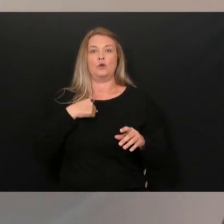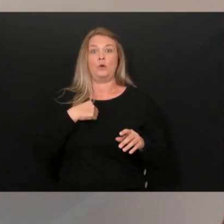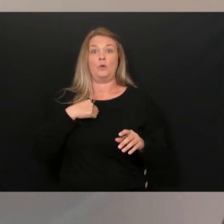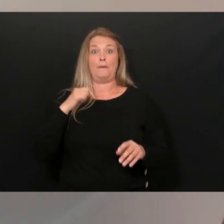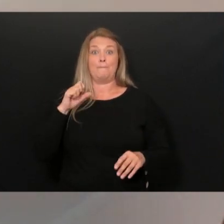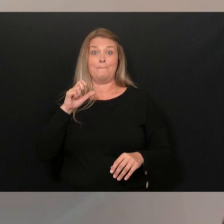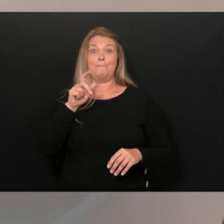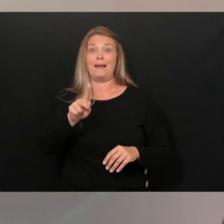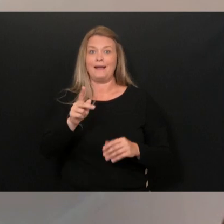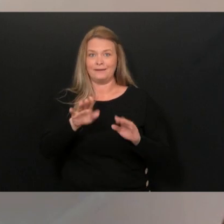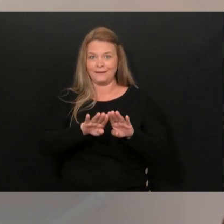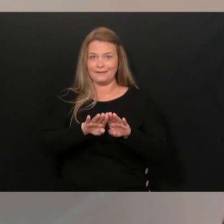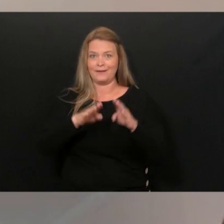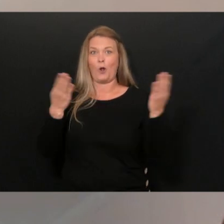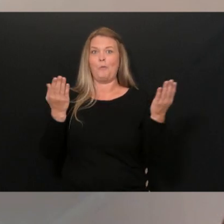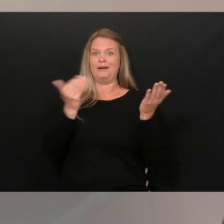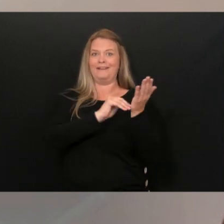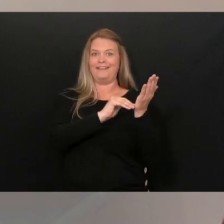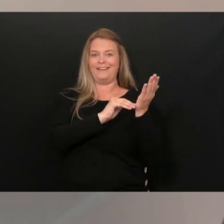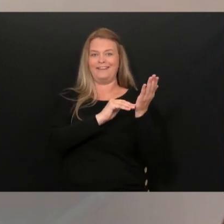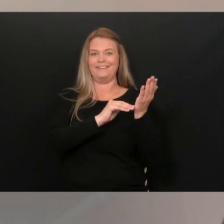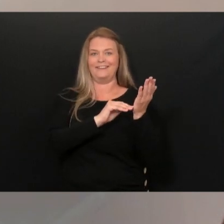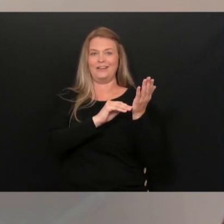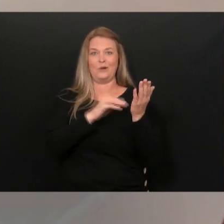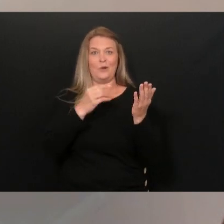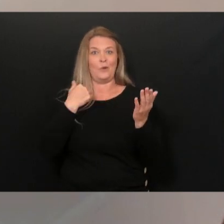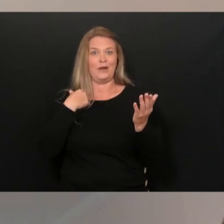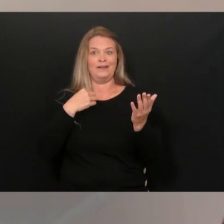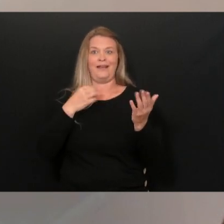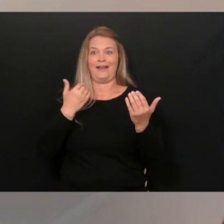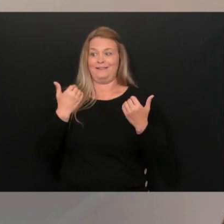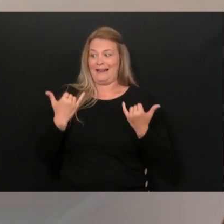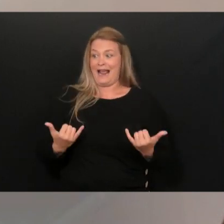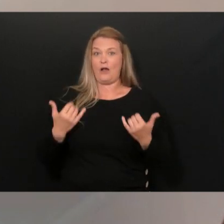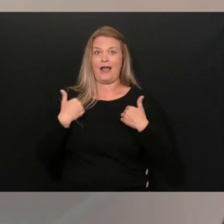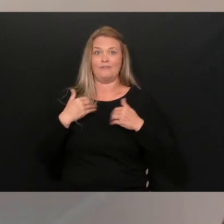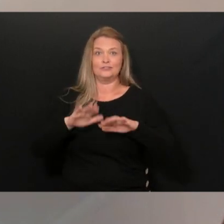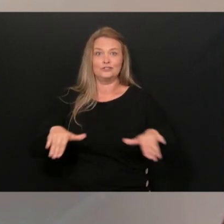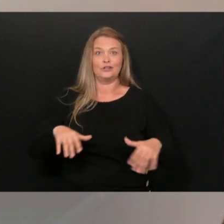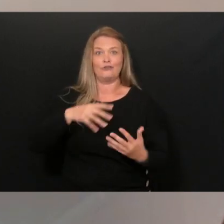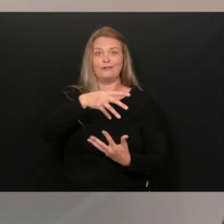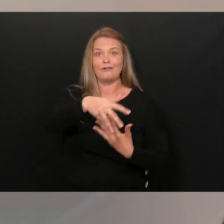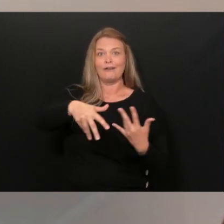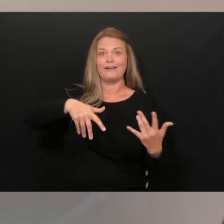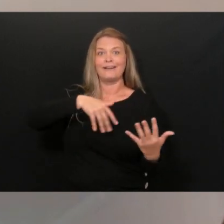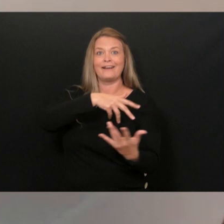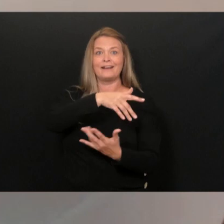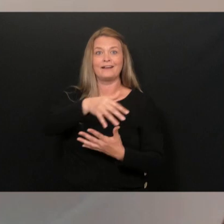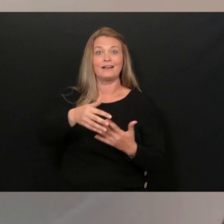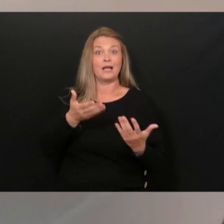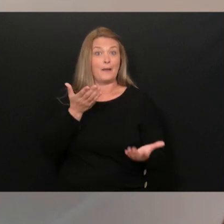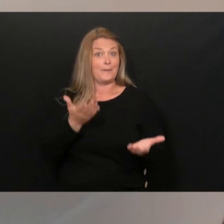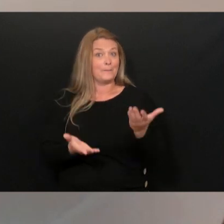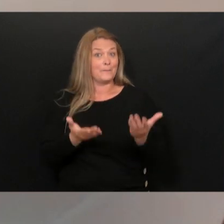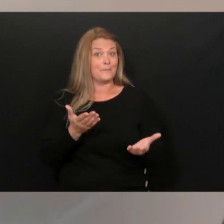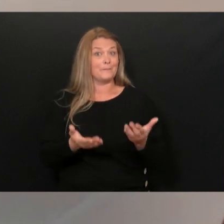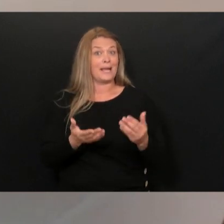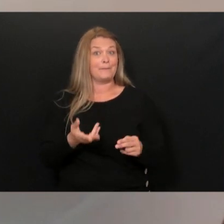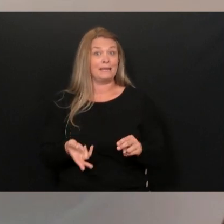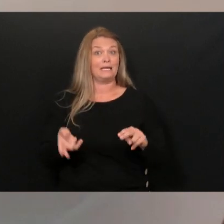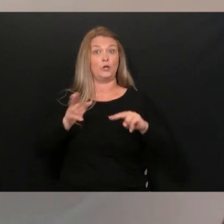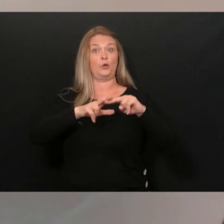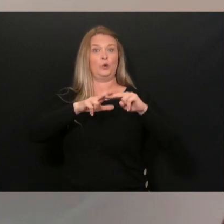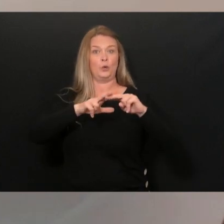again, then as we interface and have our children interface, it does increase the